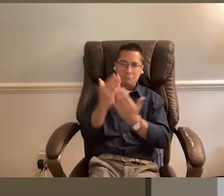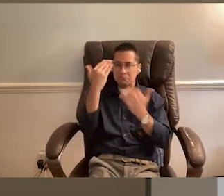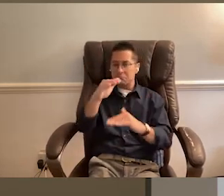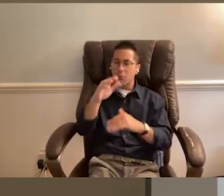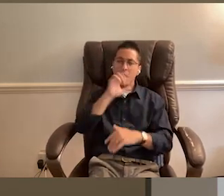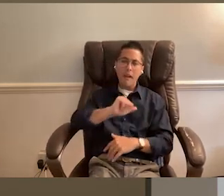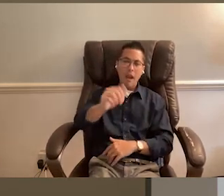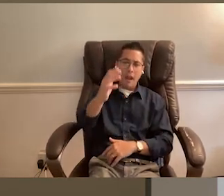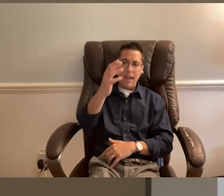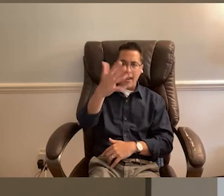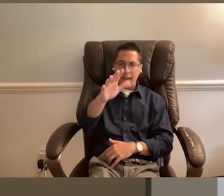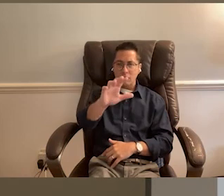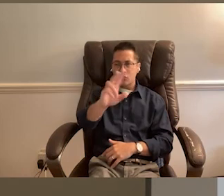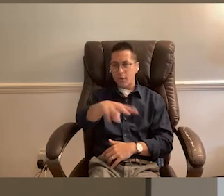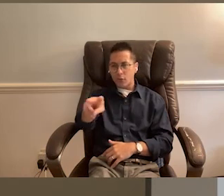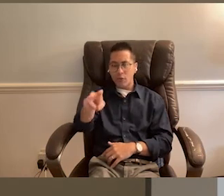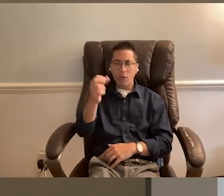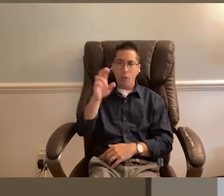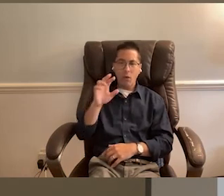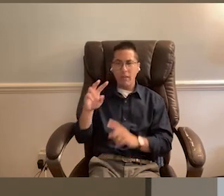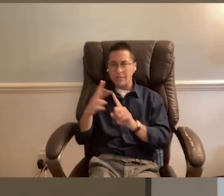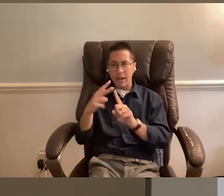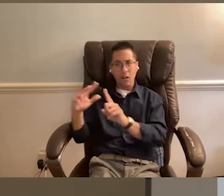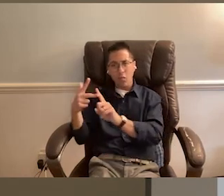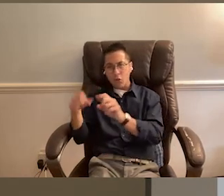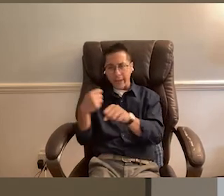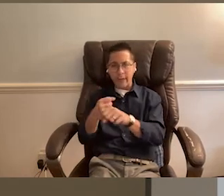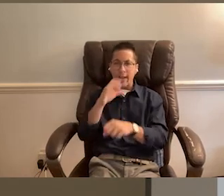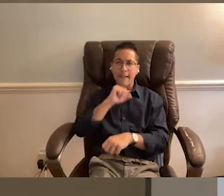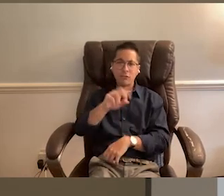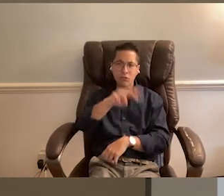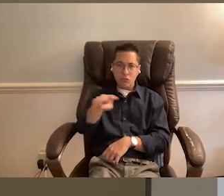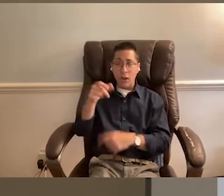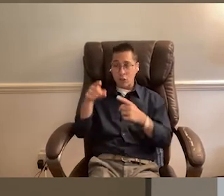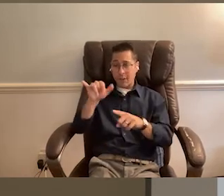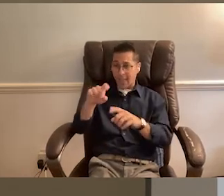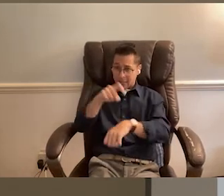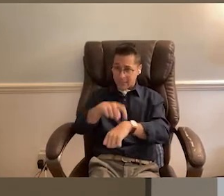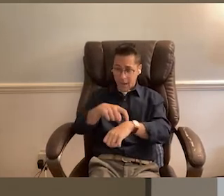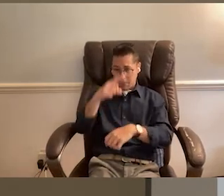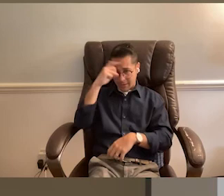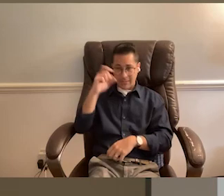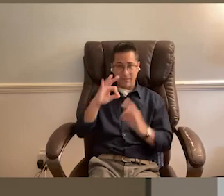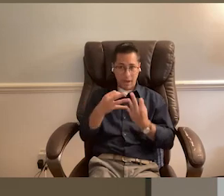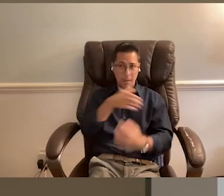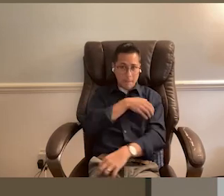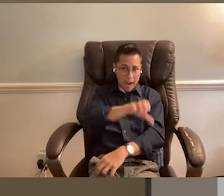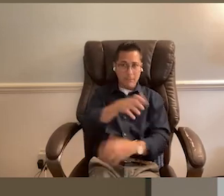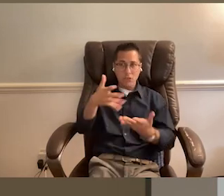For the ages, is it up to 22, or can they so, participate after 22? We're loosely 18 to